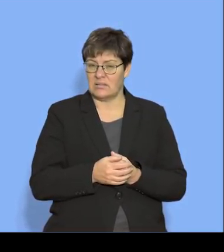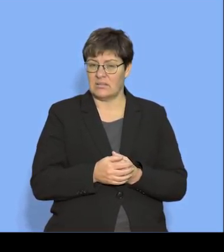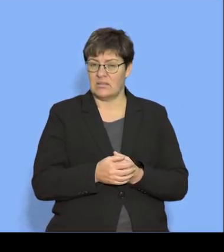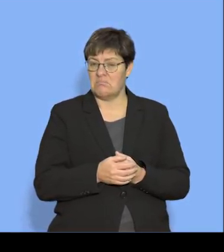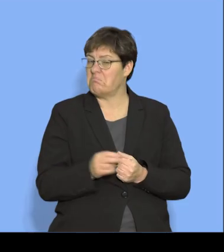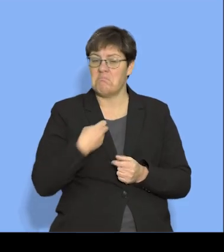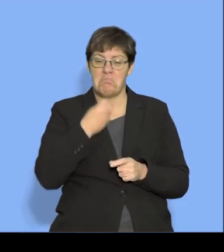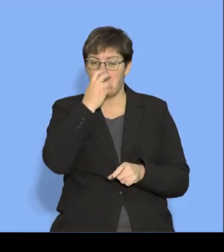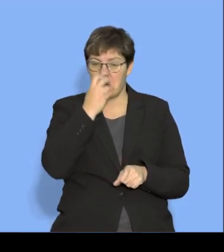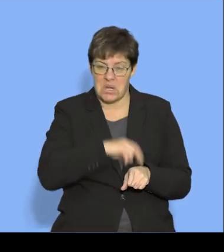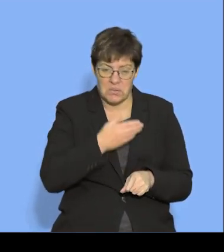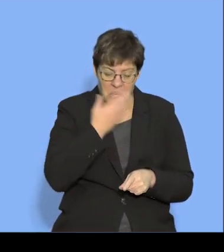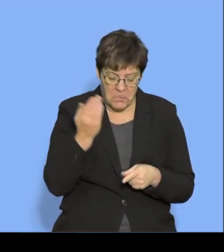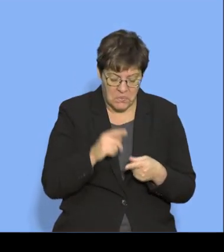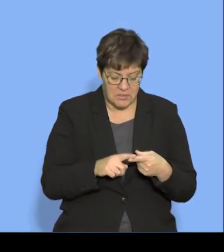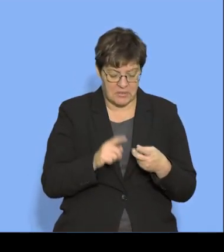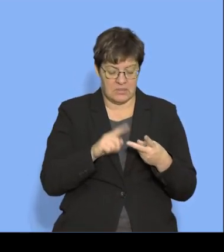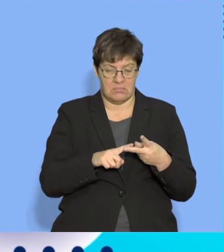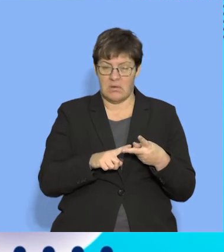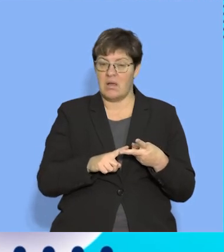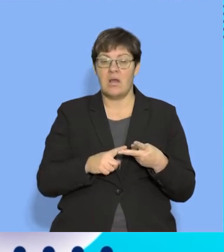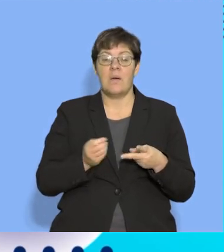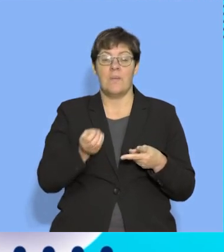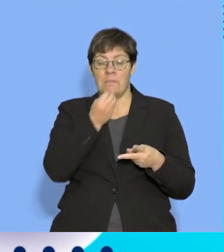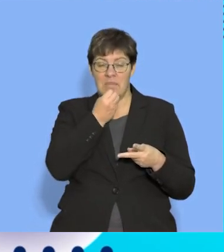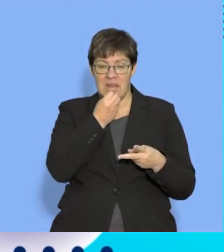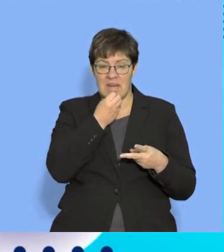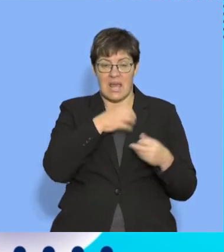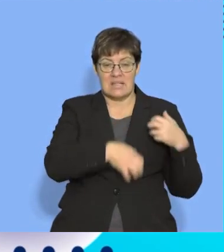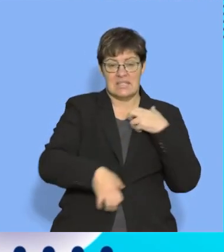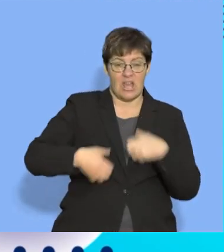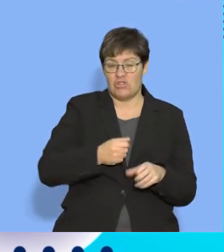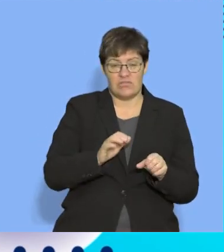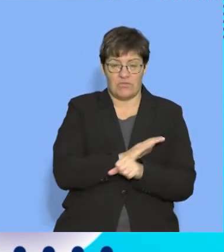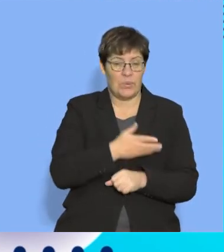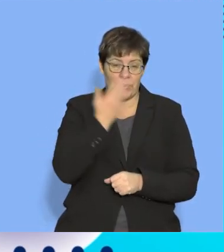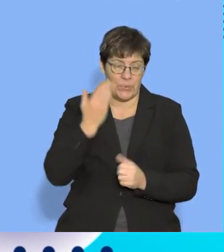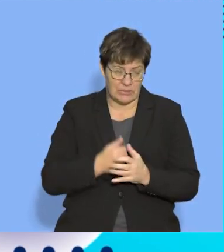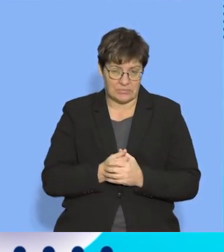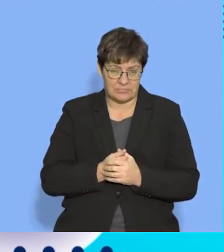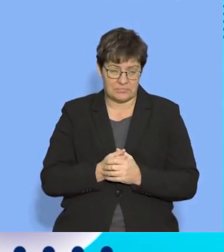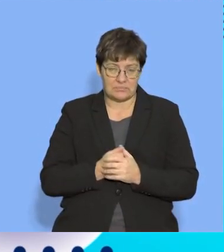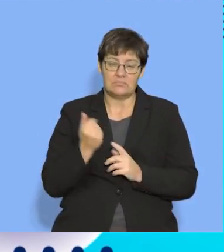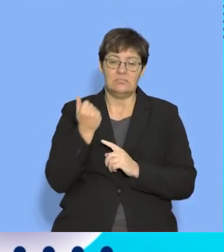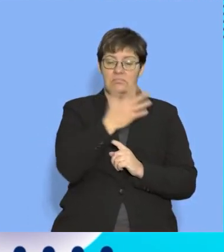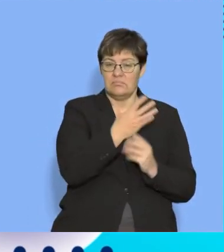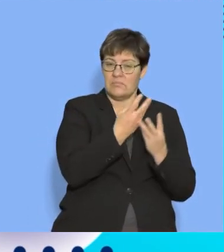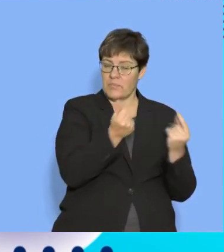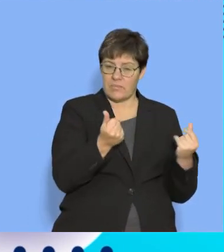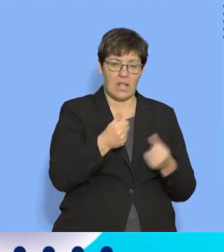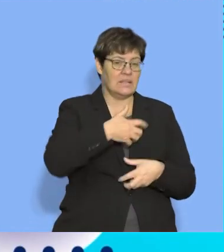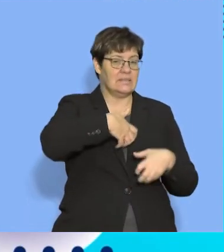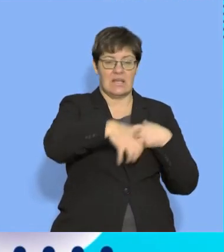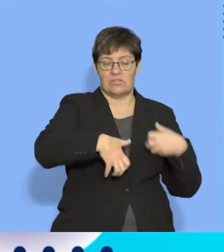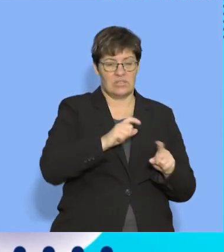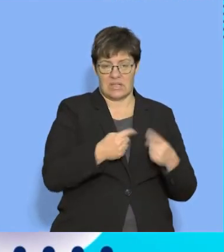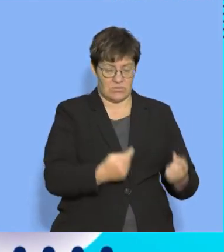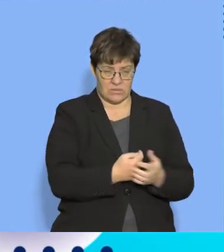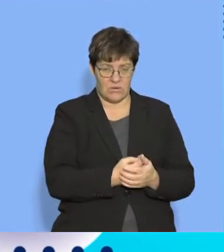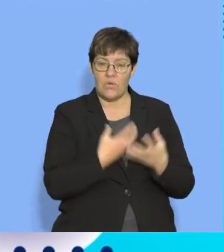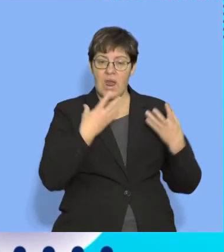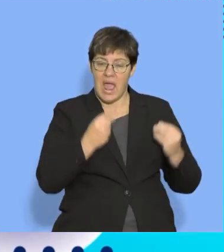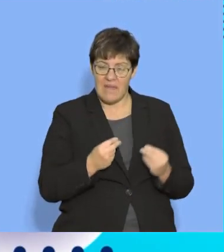waste products from what has not been needed, parts that haven't been digested. So you know that plant material